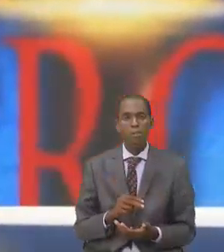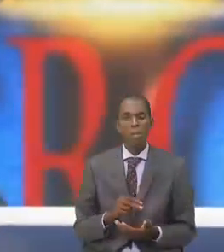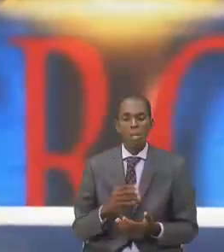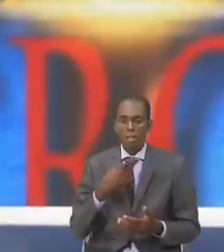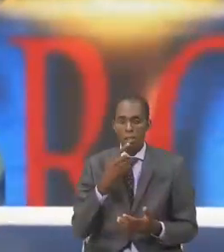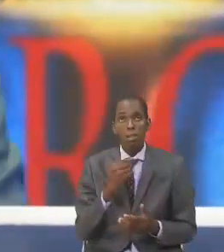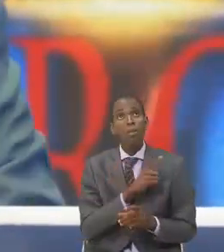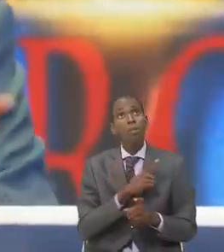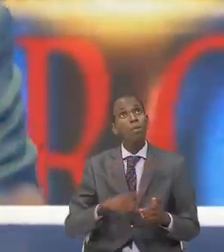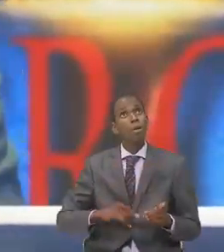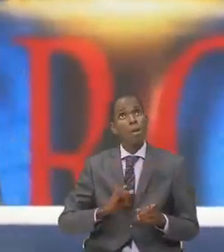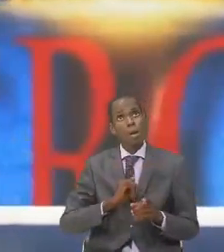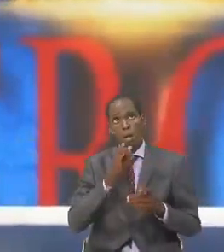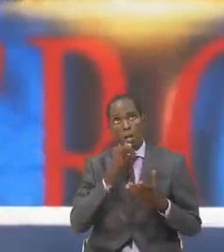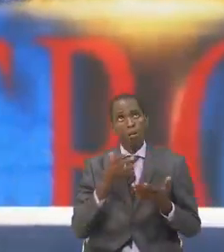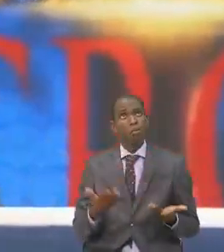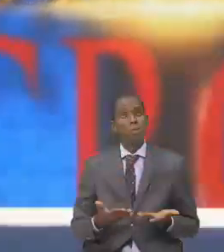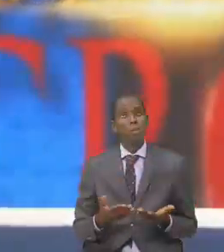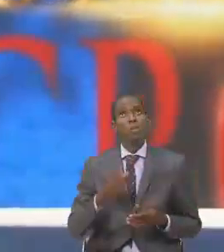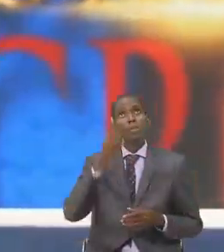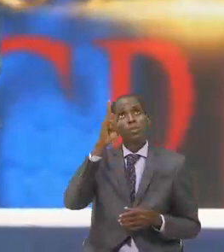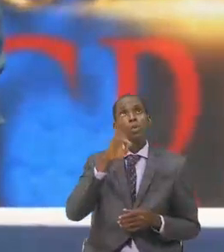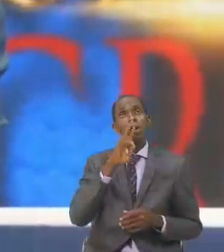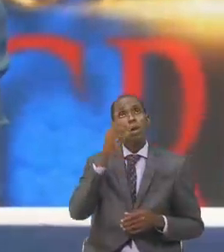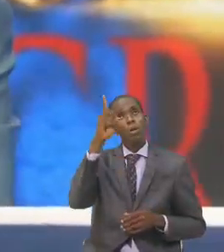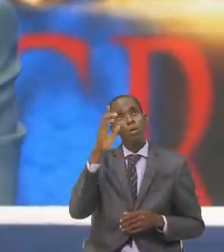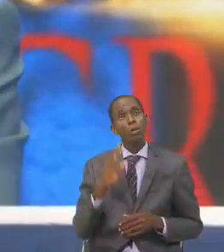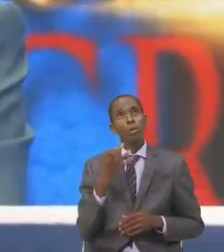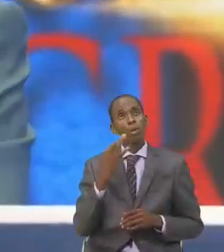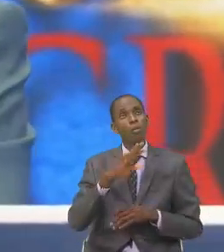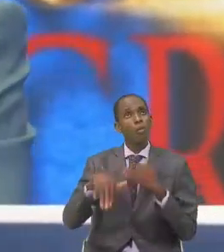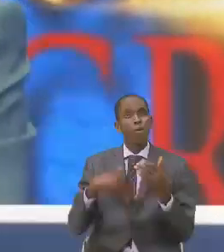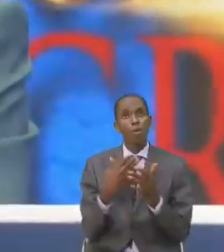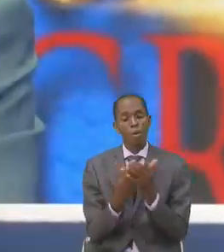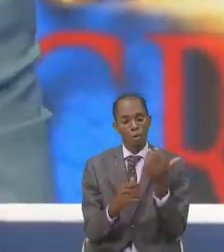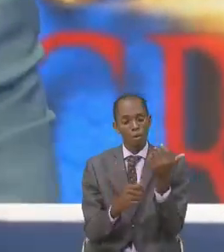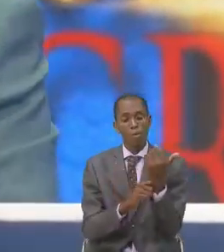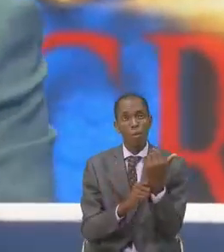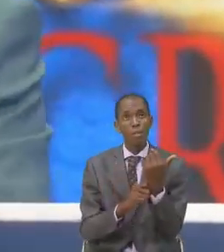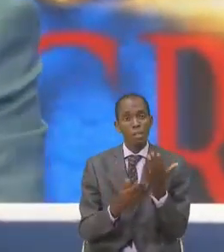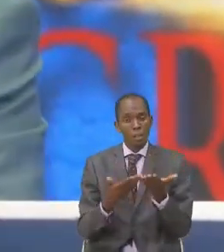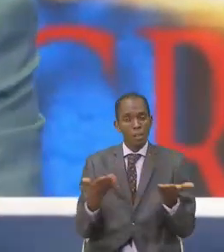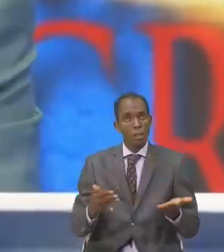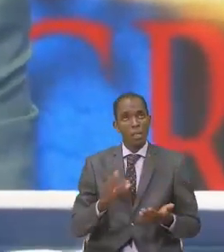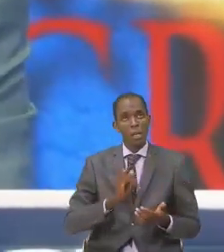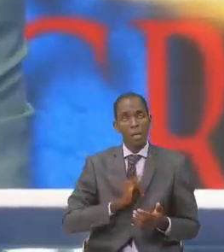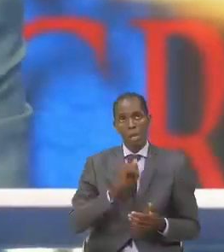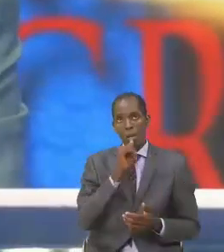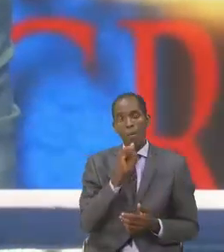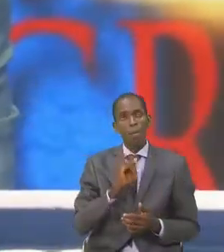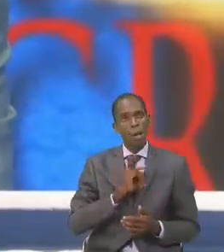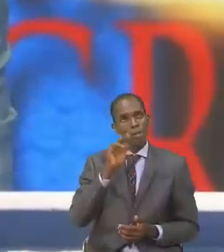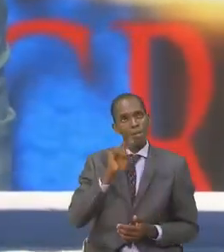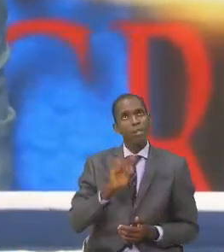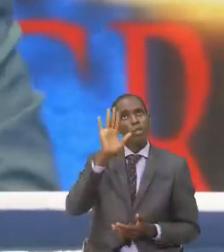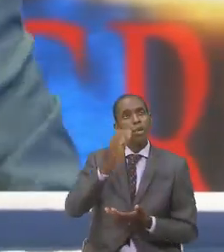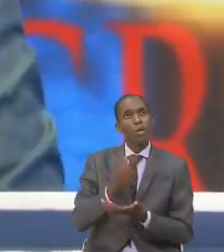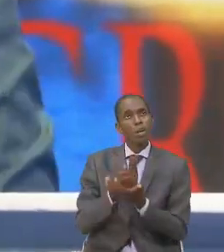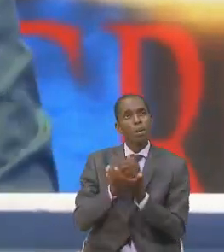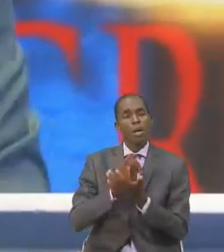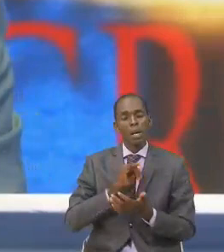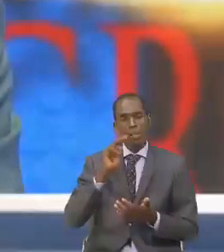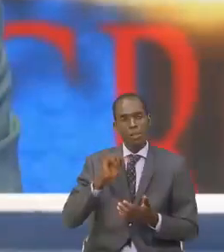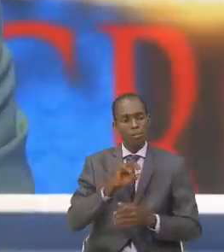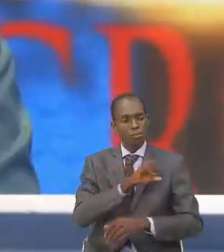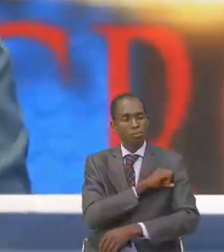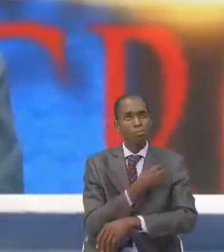you do is you get up, you say, Lord, I'm here, and you are the God of all flesh, and